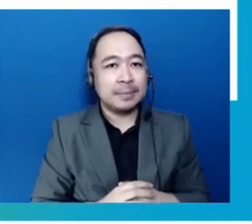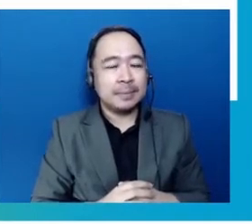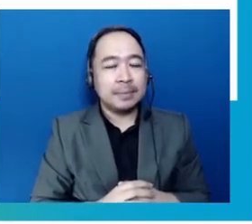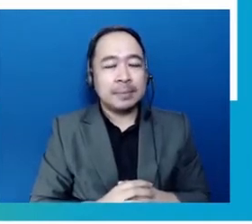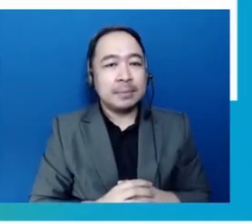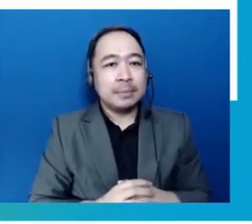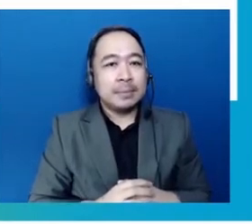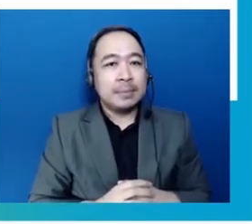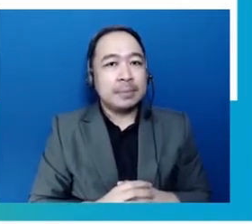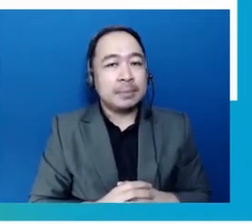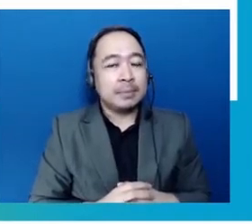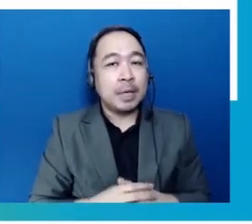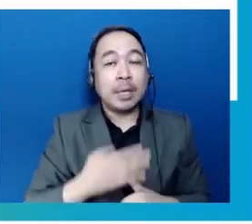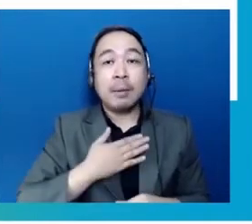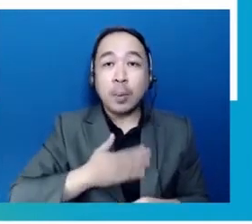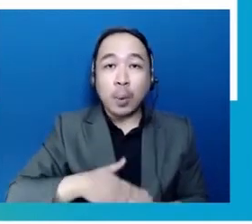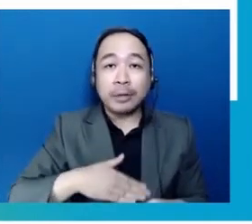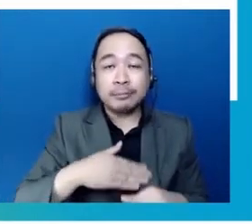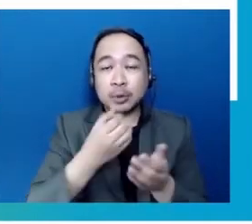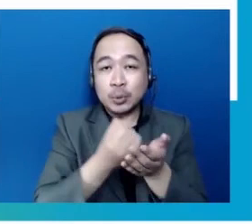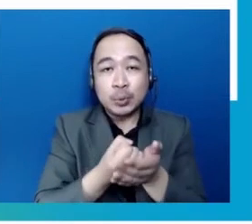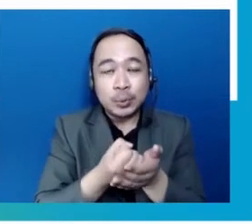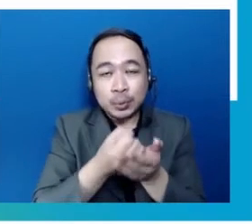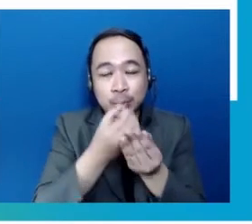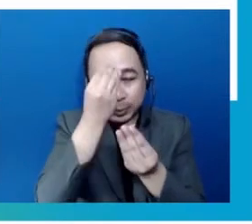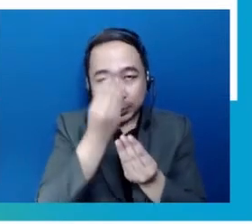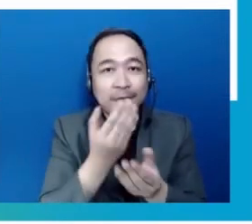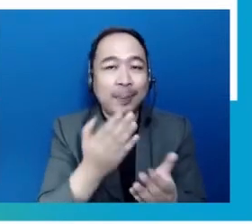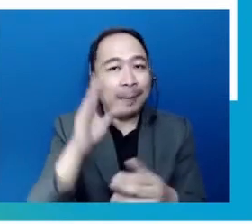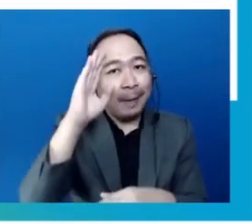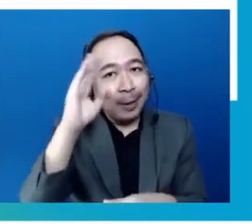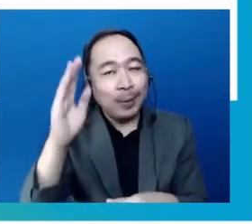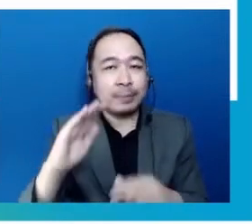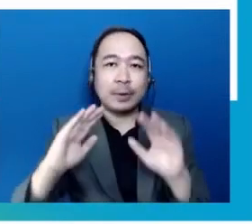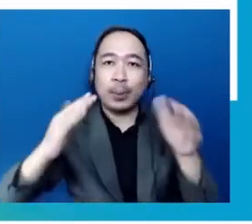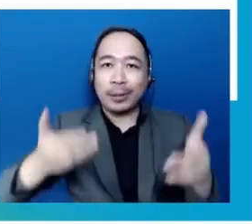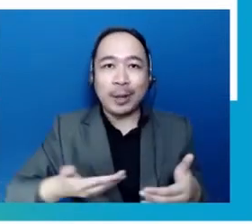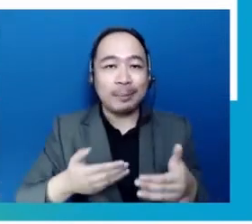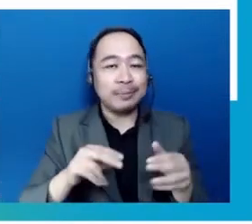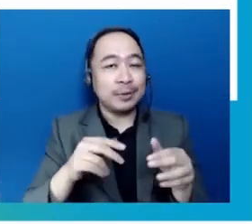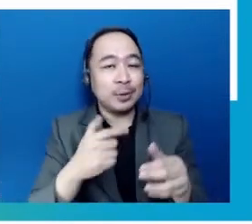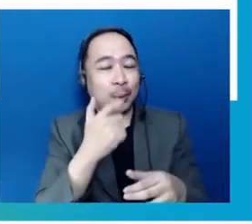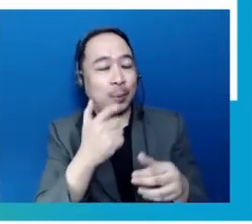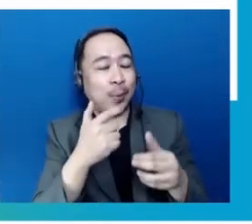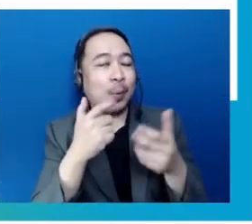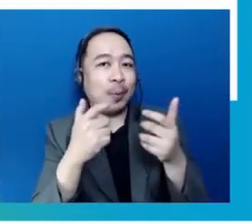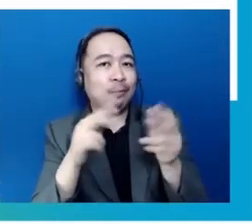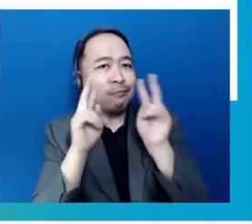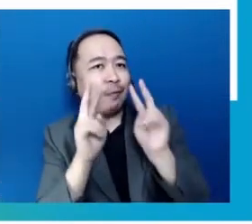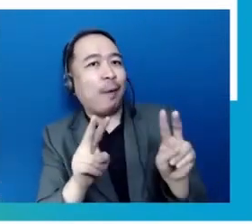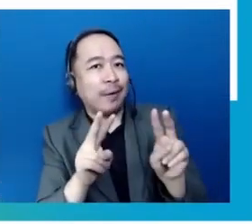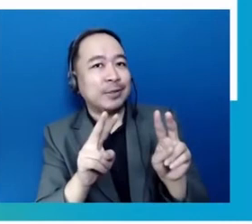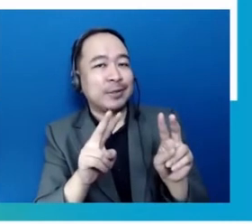I do want to say hello and welcome for those who are also following the event on Facebook Live and